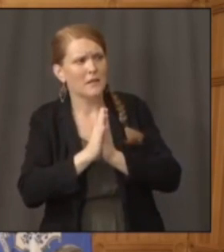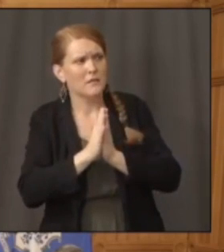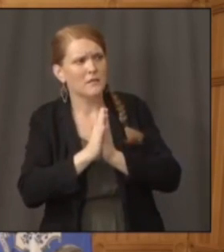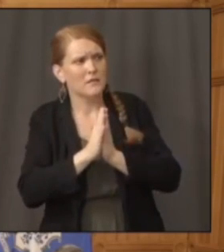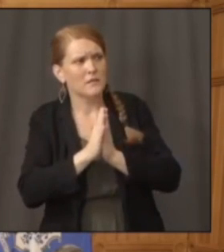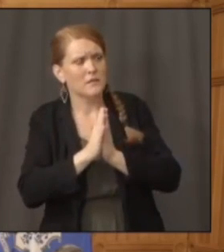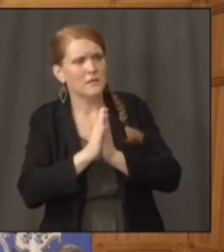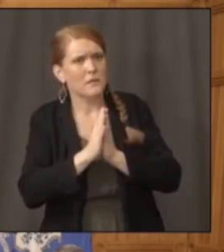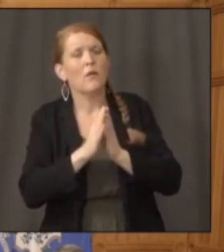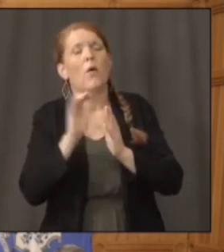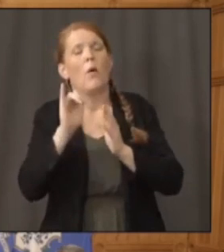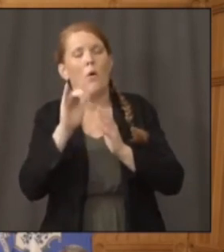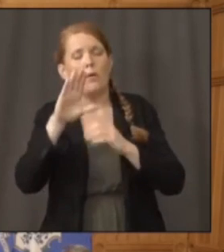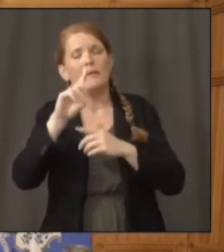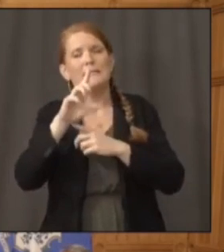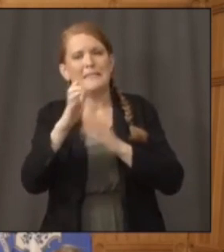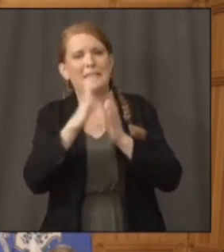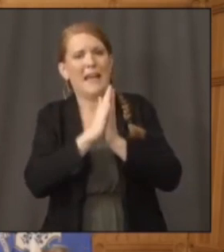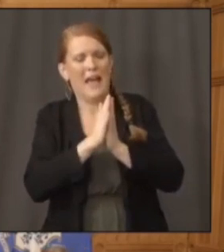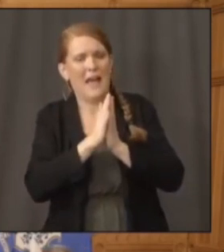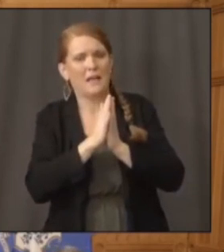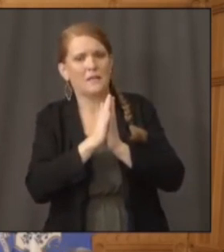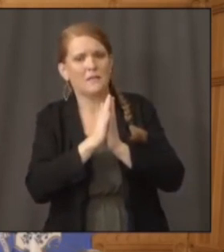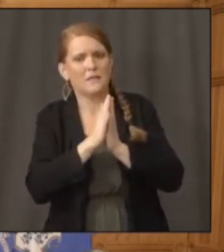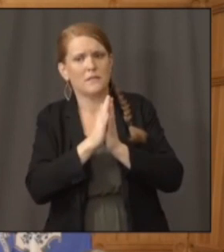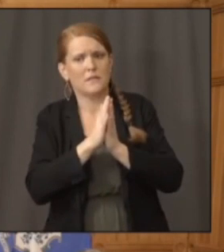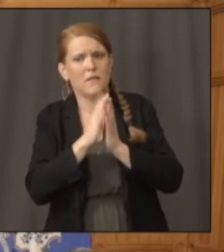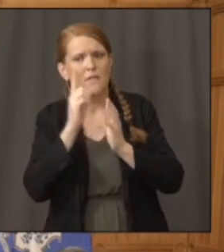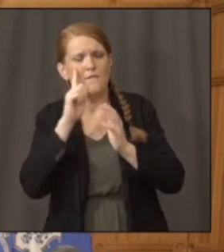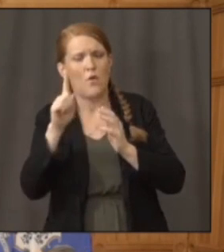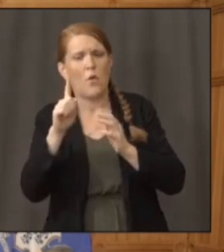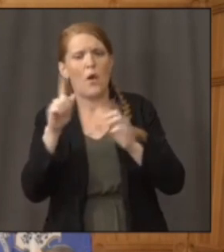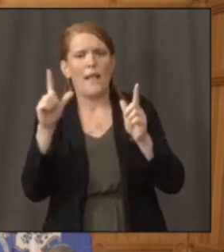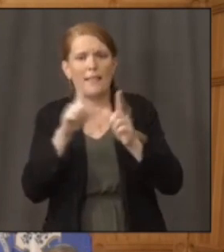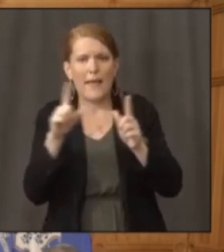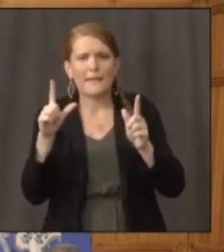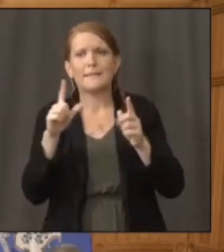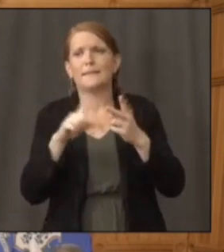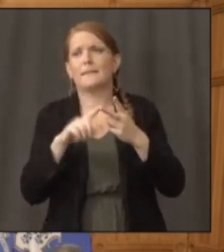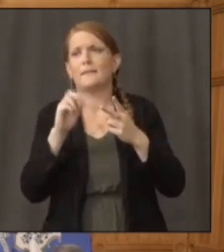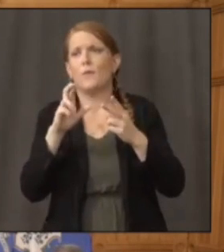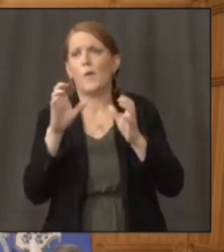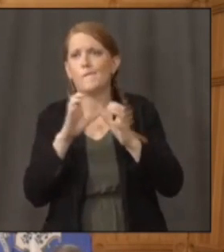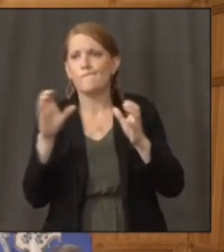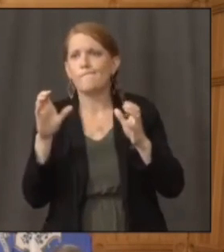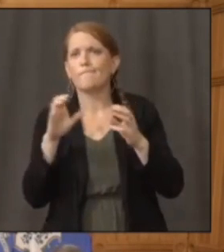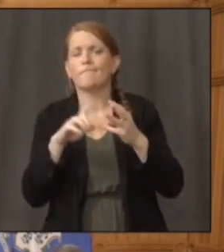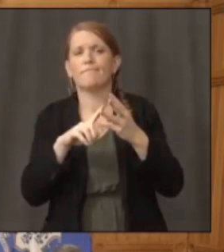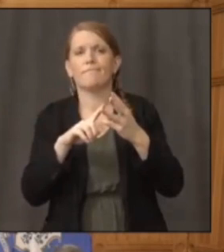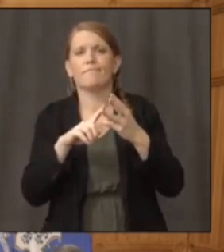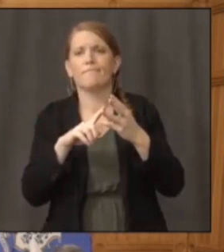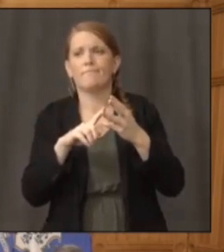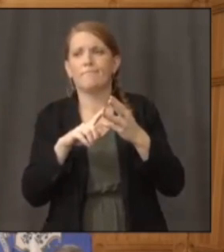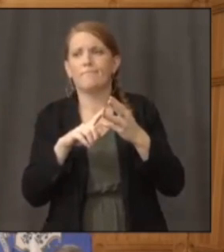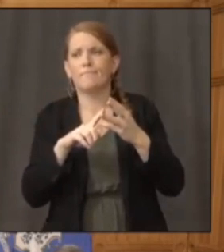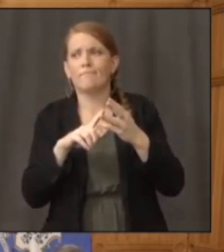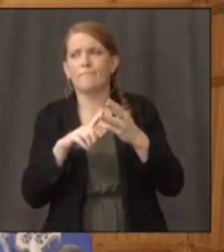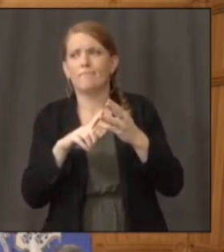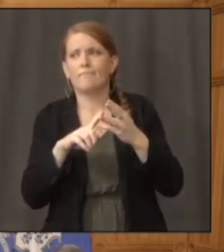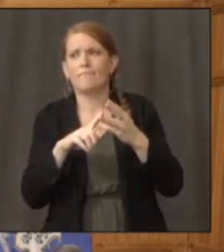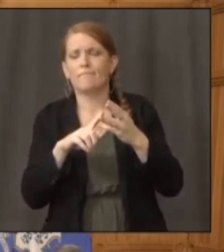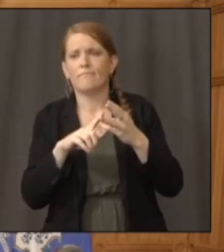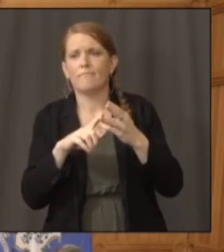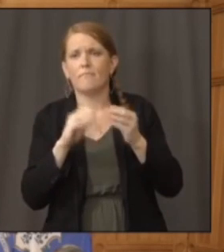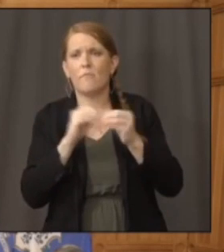and local levels? So there's can hear my echo, sorry. So there's so COVID vaccine distribution can